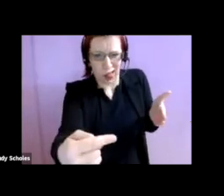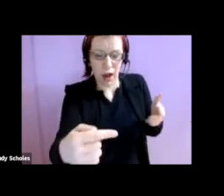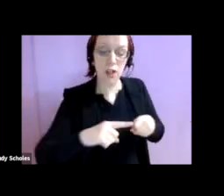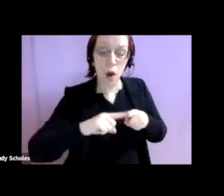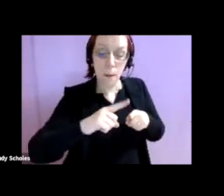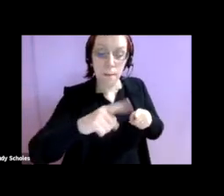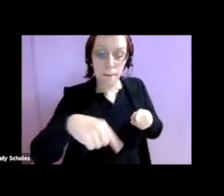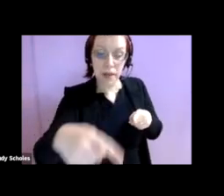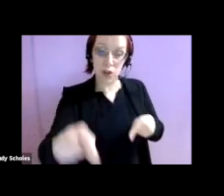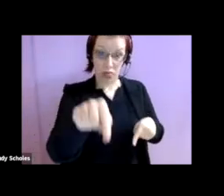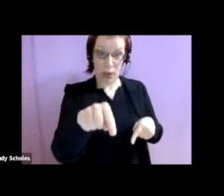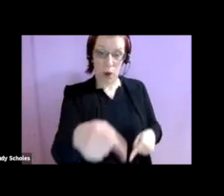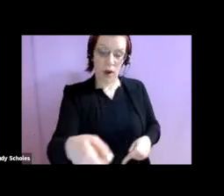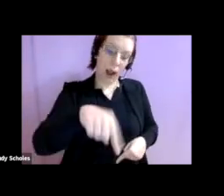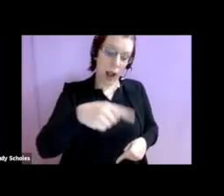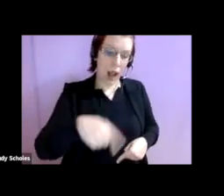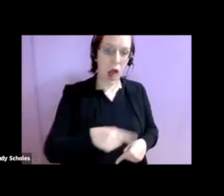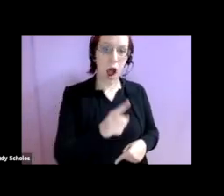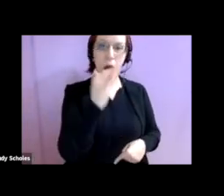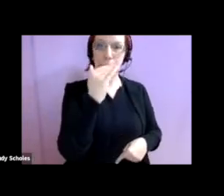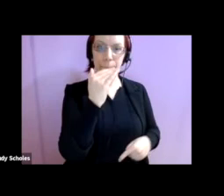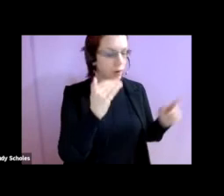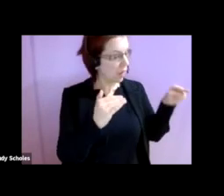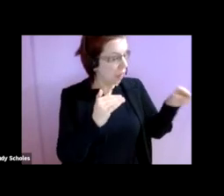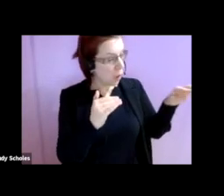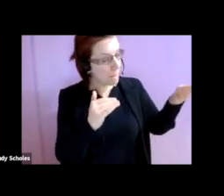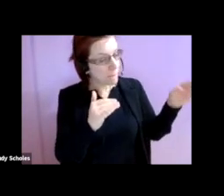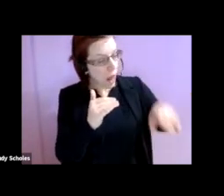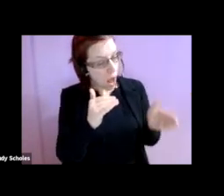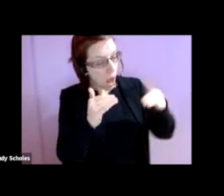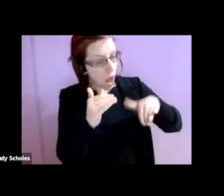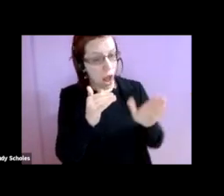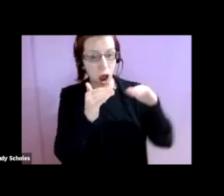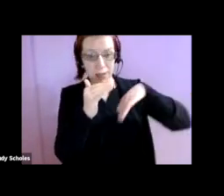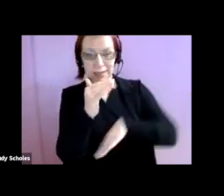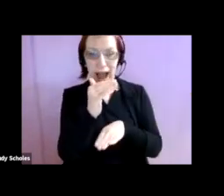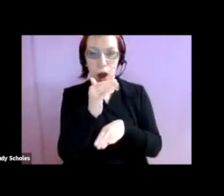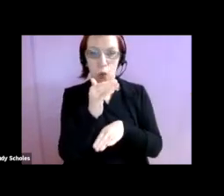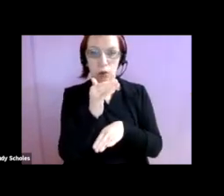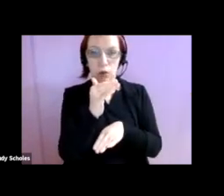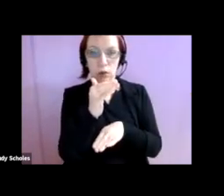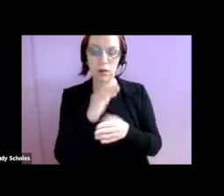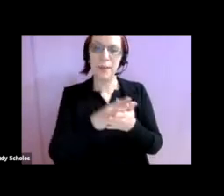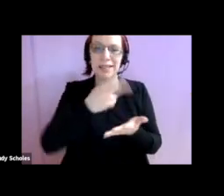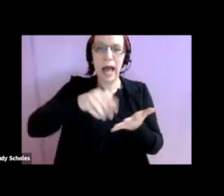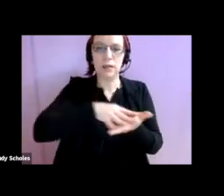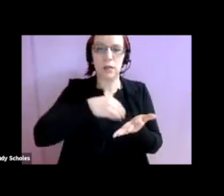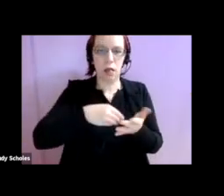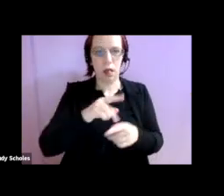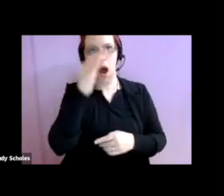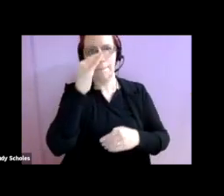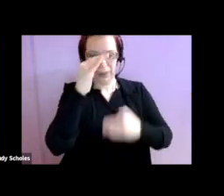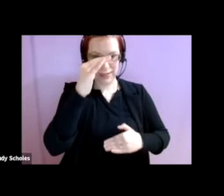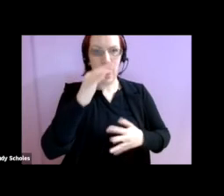back in a peak, in the other arm the light's coming back in a trough, and they cancel out, we get a dark spot. So by looking